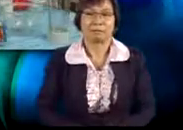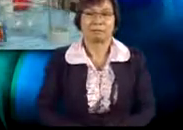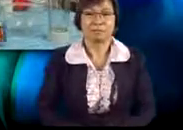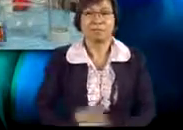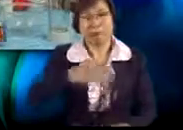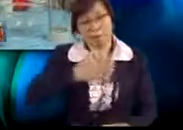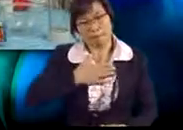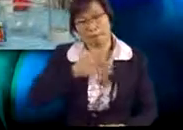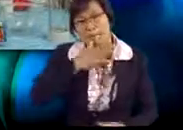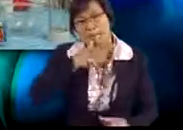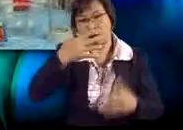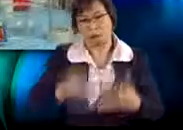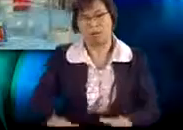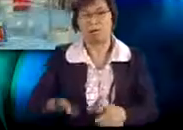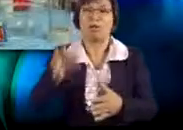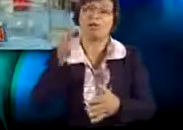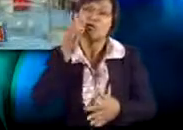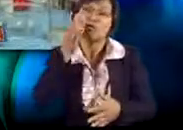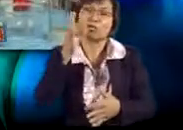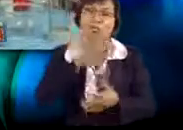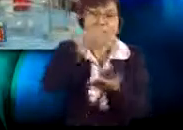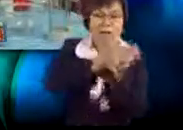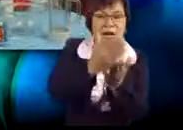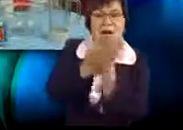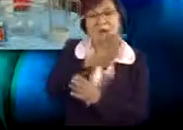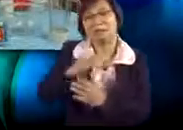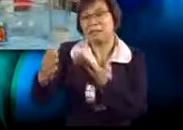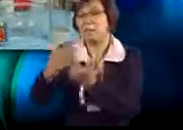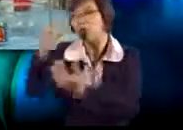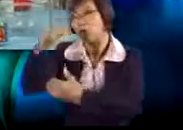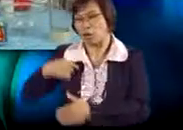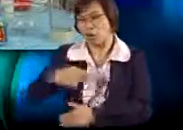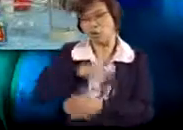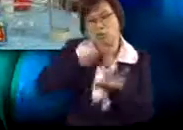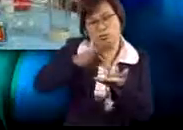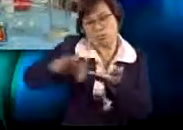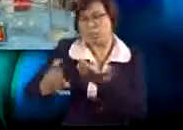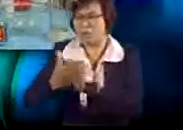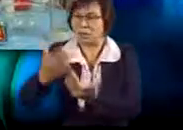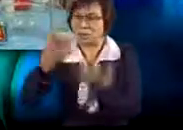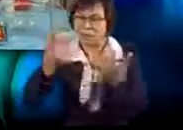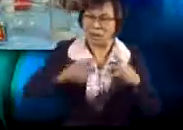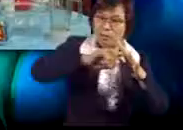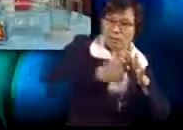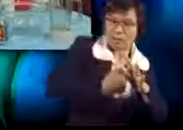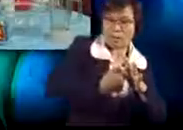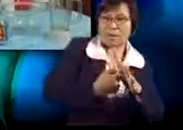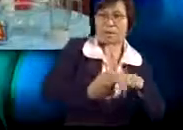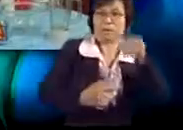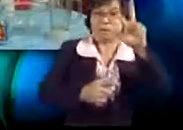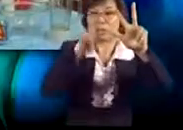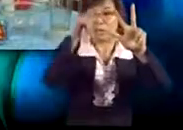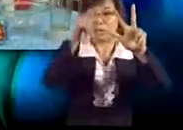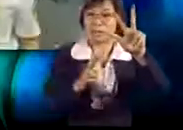Since my mother's already cut the fruits into halves and quarters, it'll be easier for us to count. Now I am picking